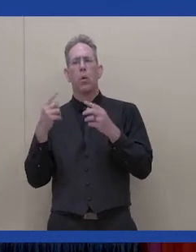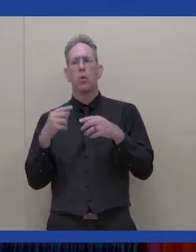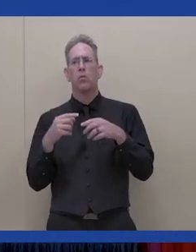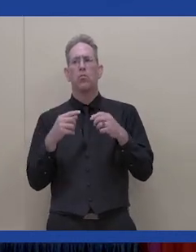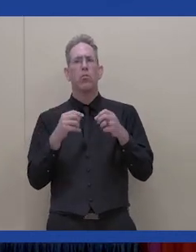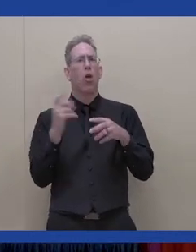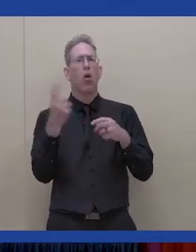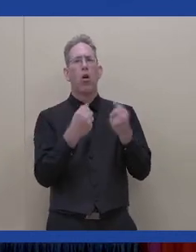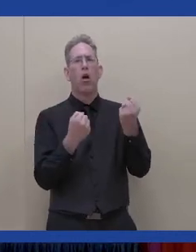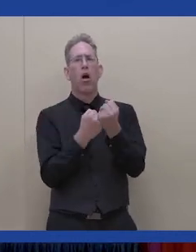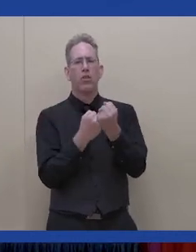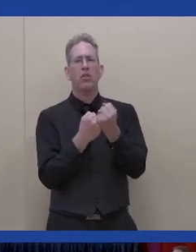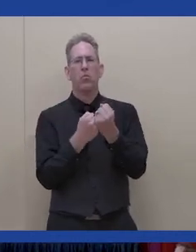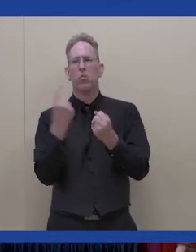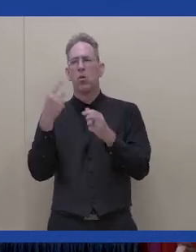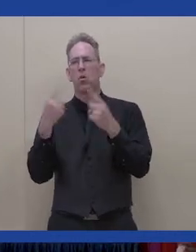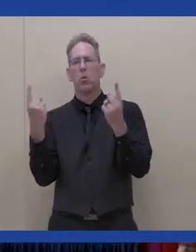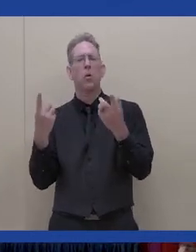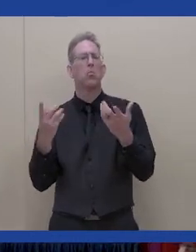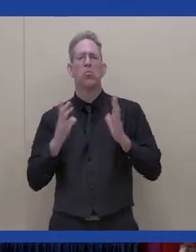Travers.